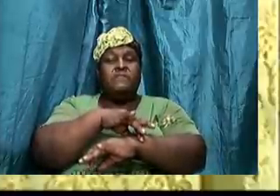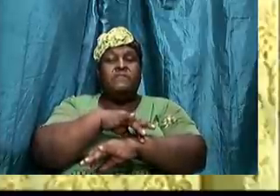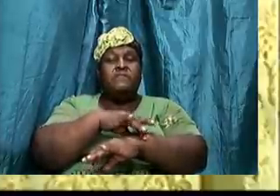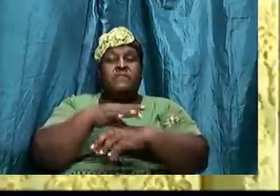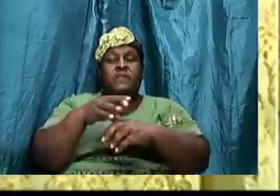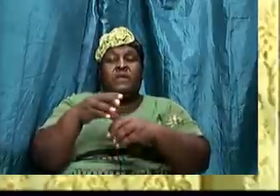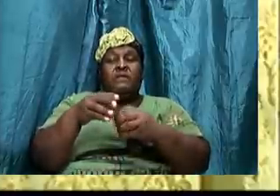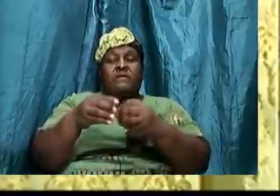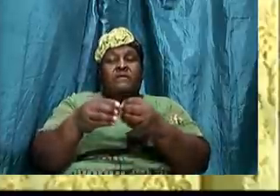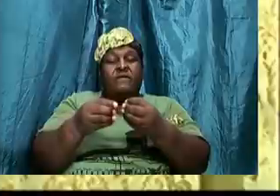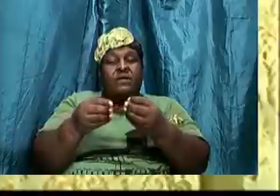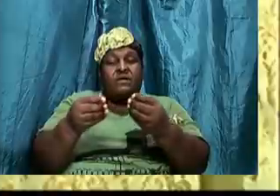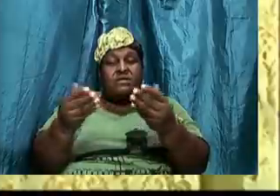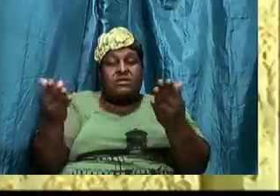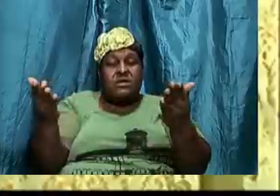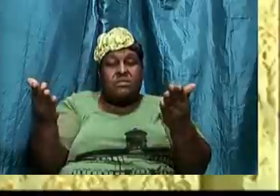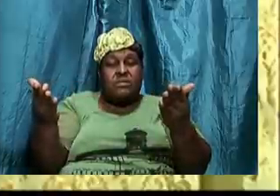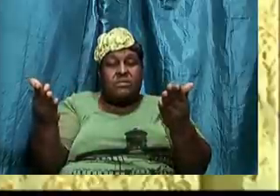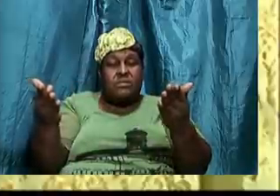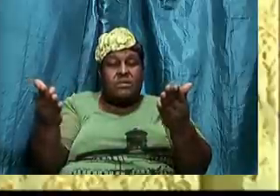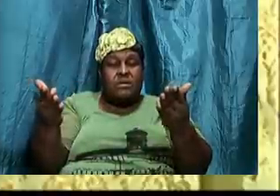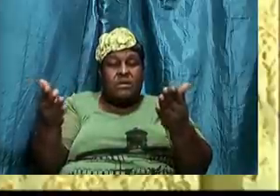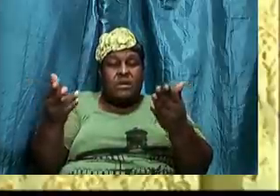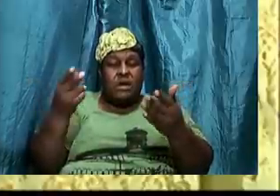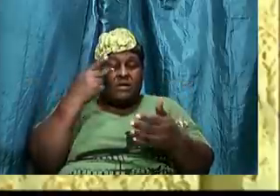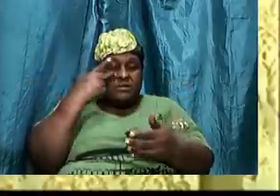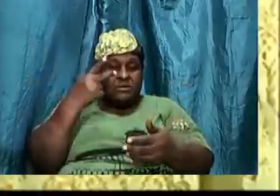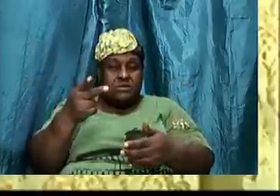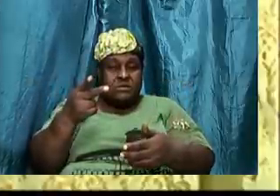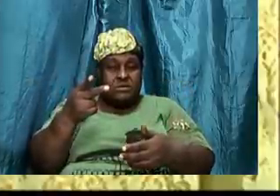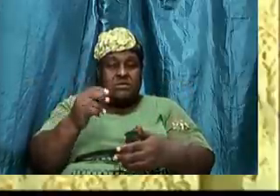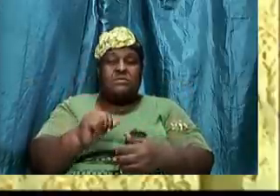visible and invisible,